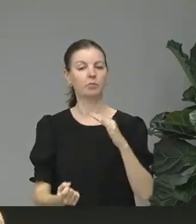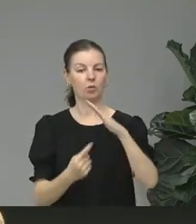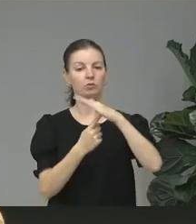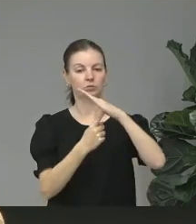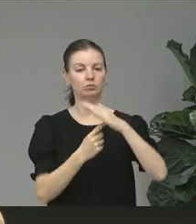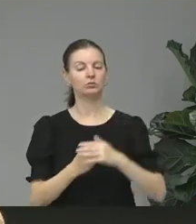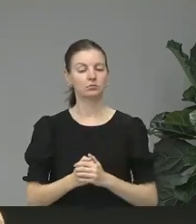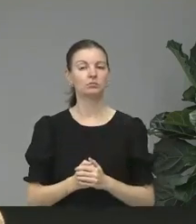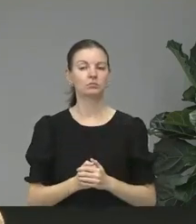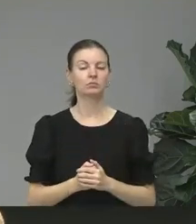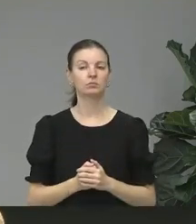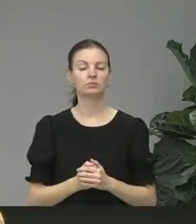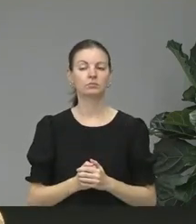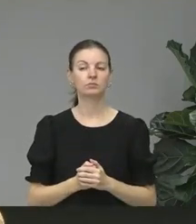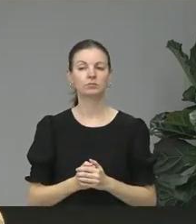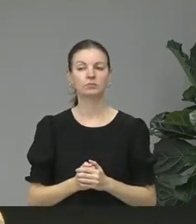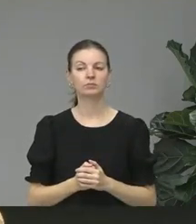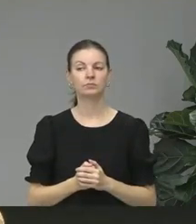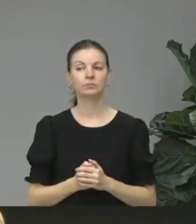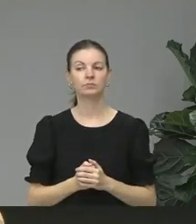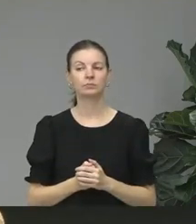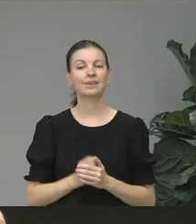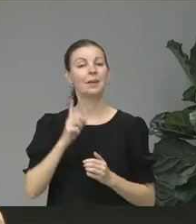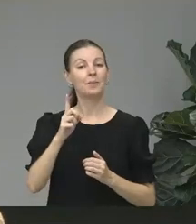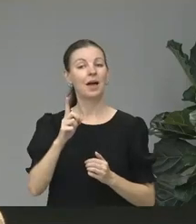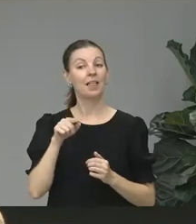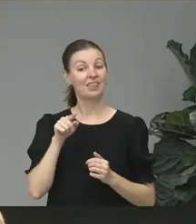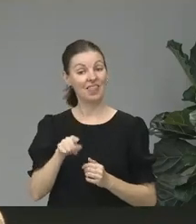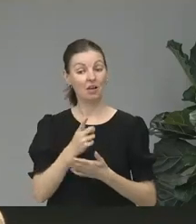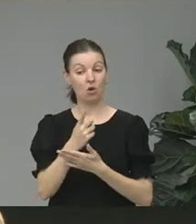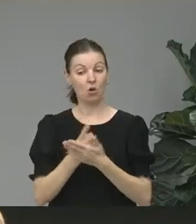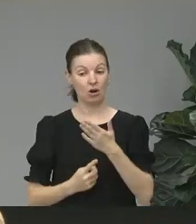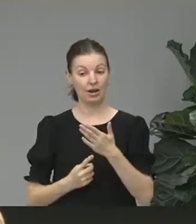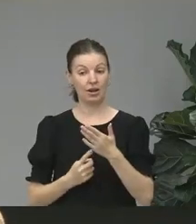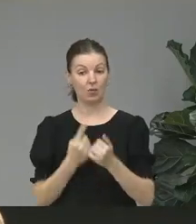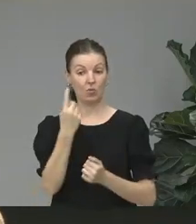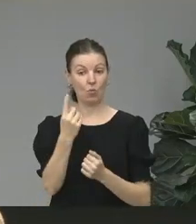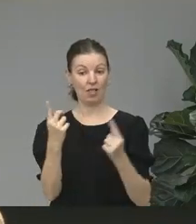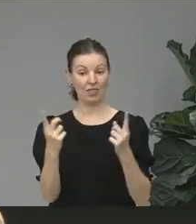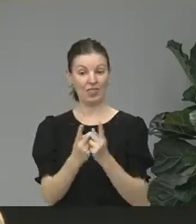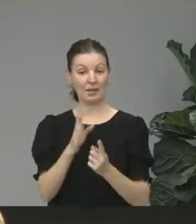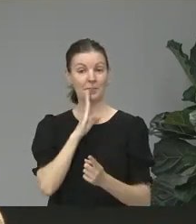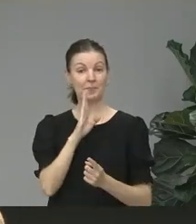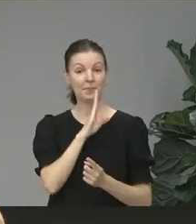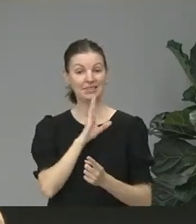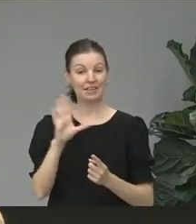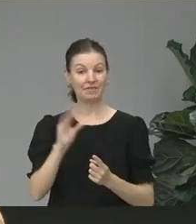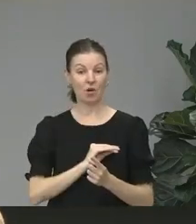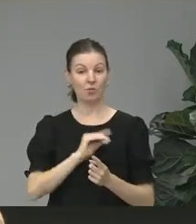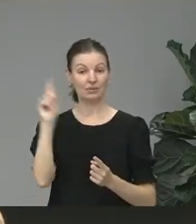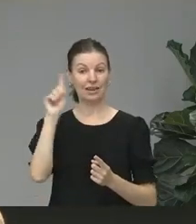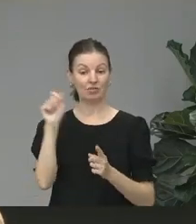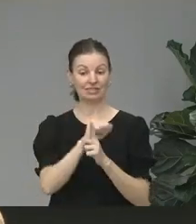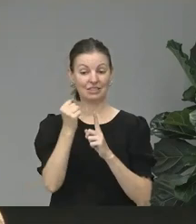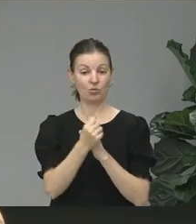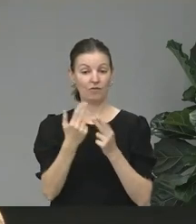important. But it's not the only piece missing from the machinery to